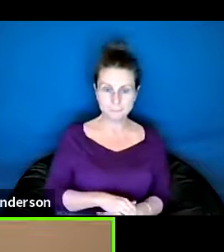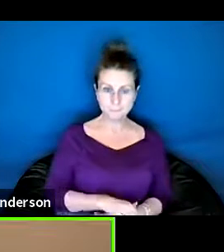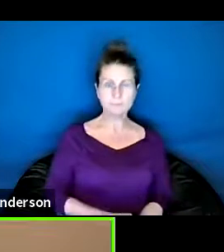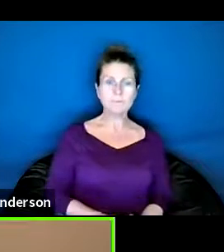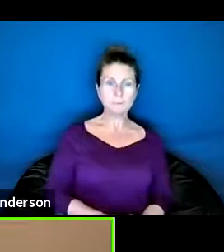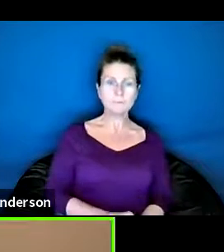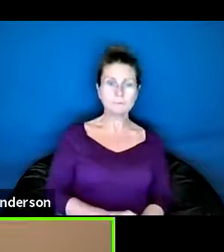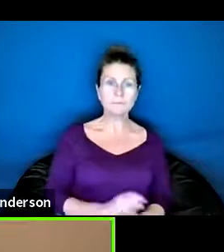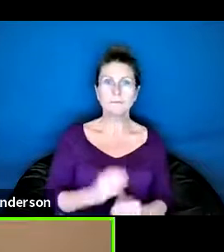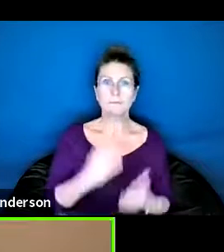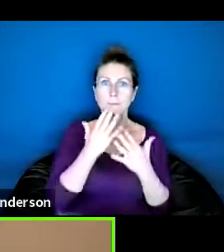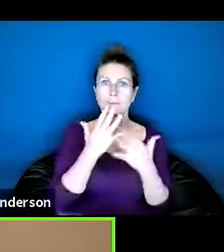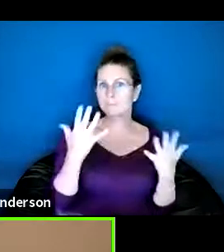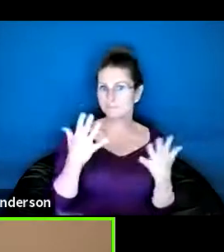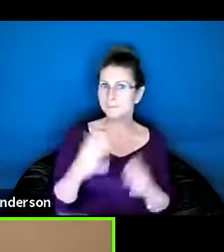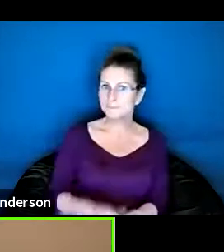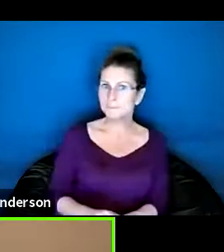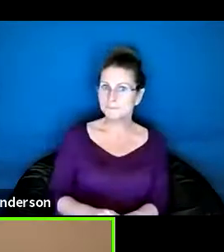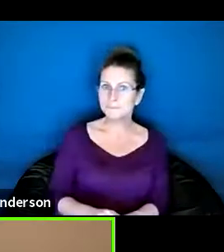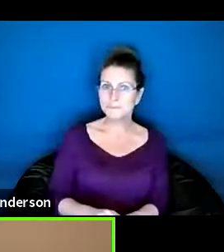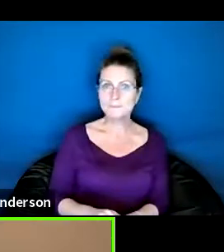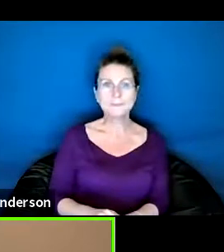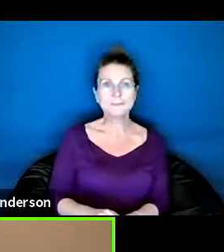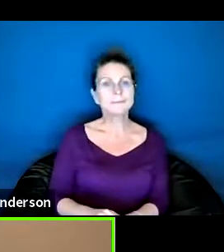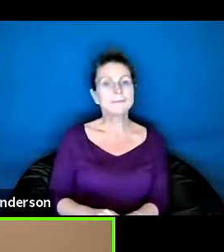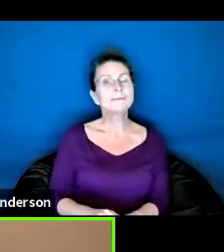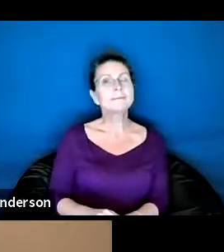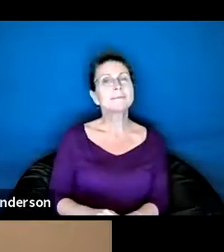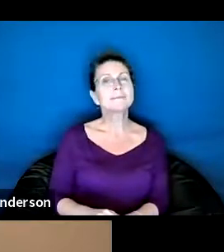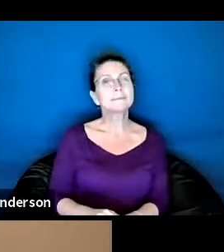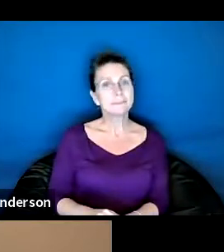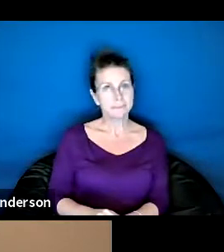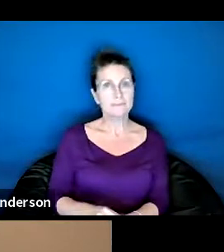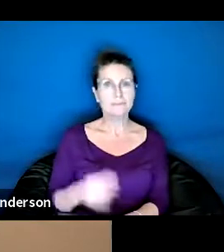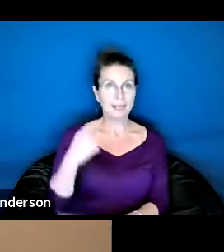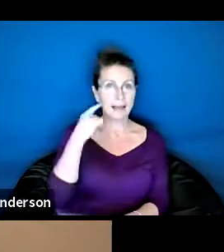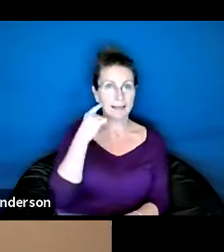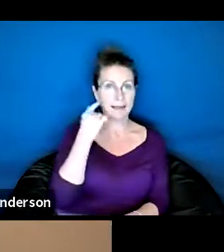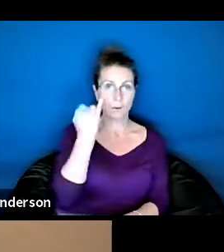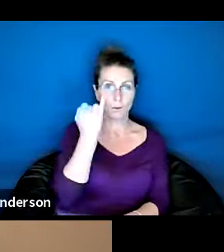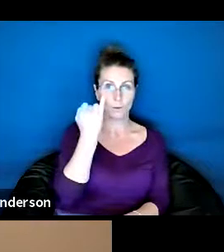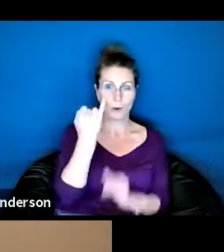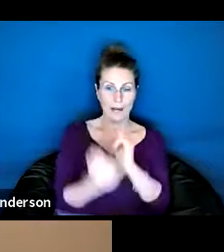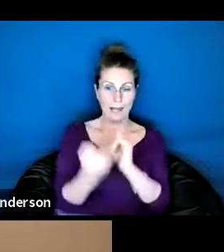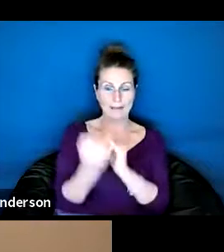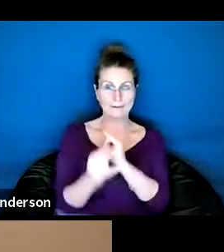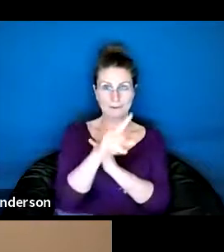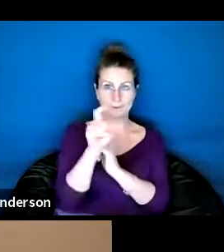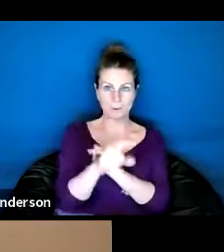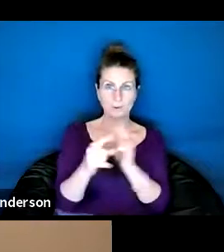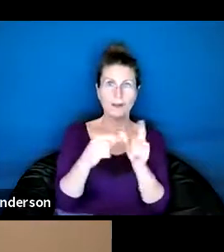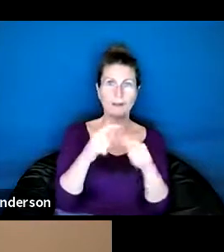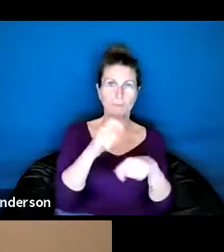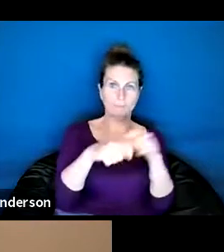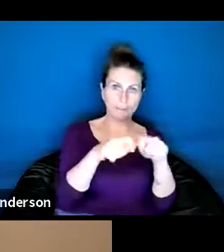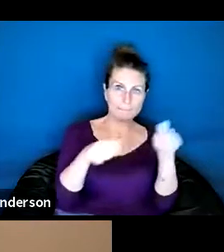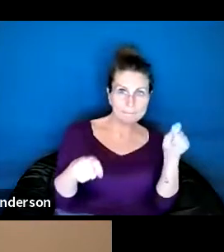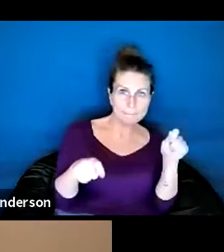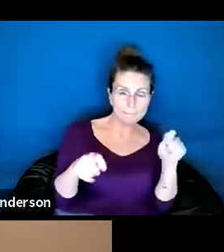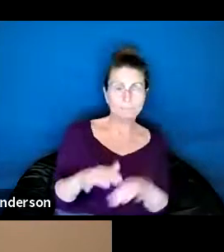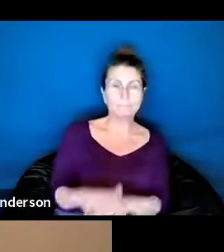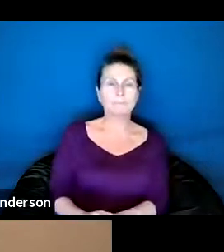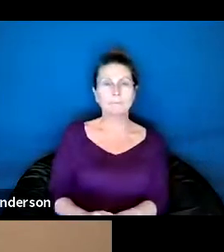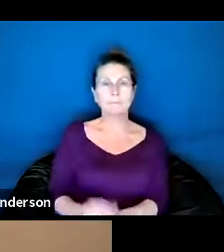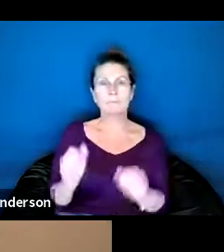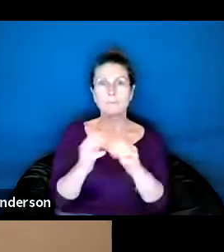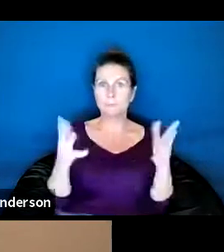Thank you very much. I think we'll wrap up with one final question. There's been a lot of work